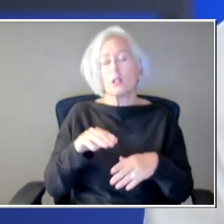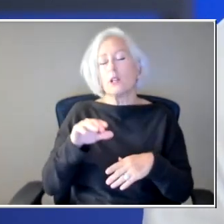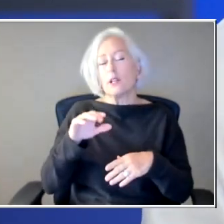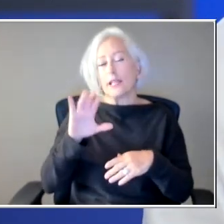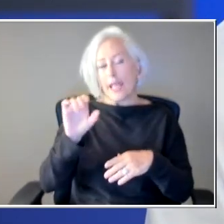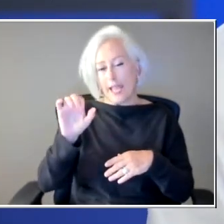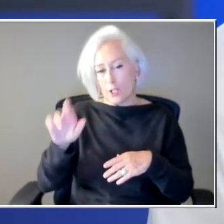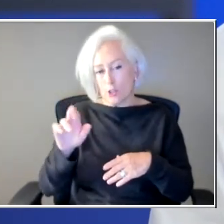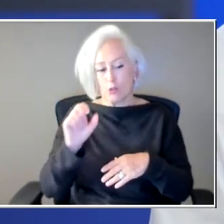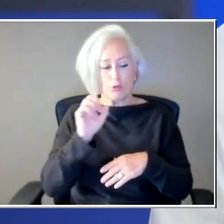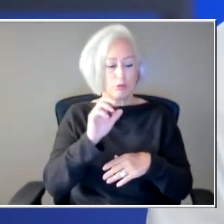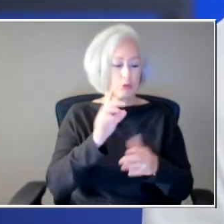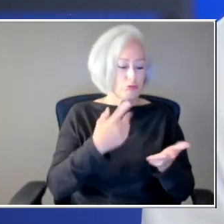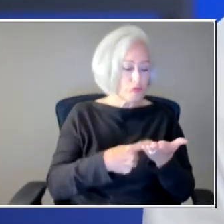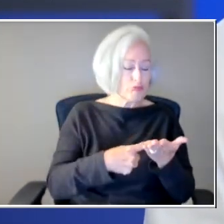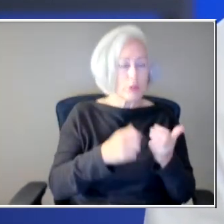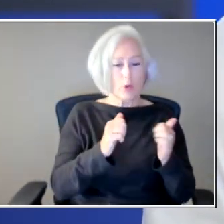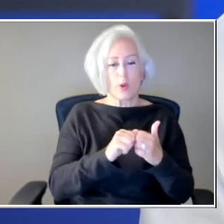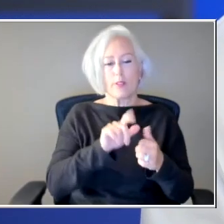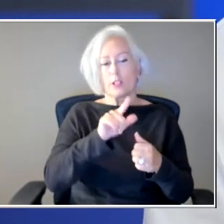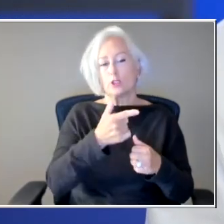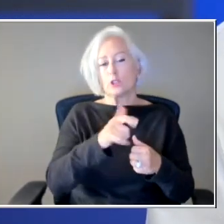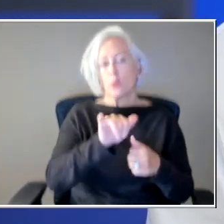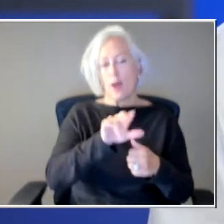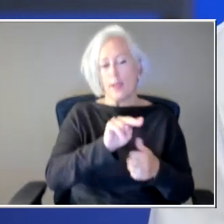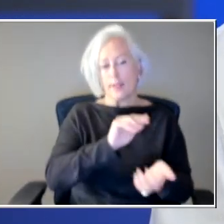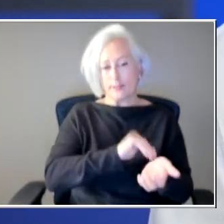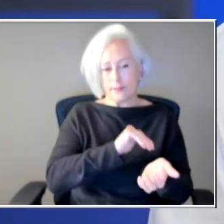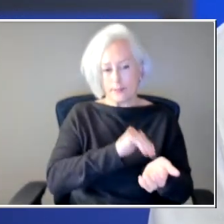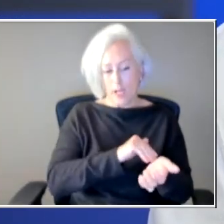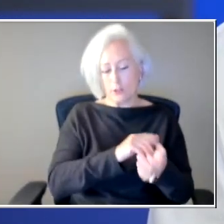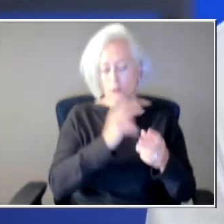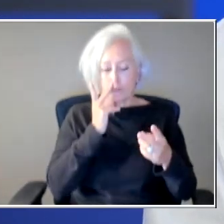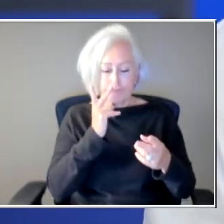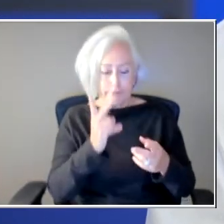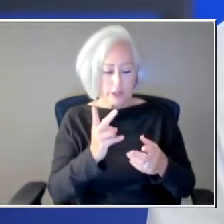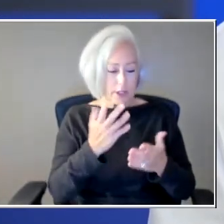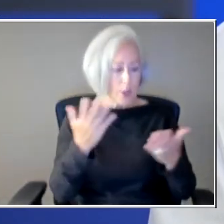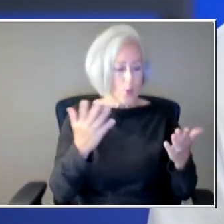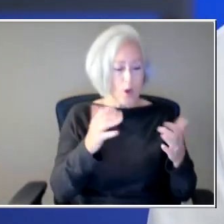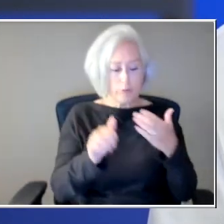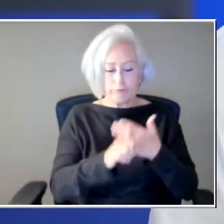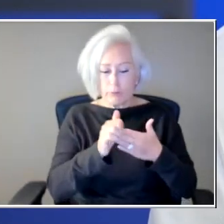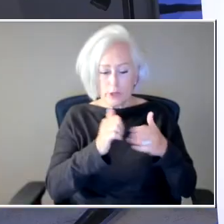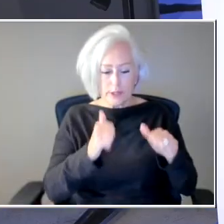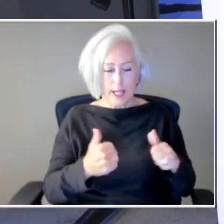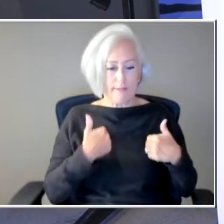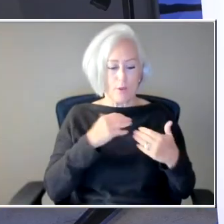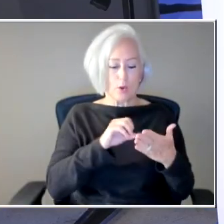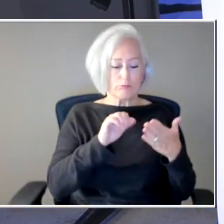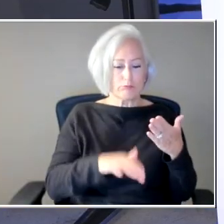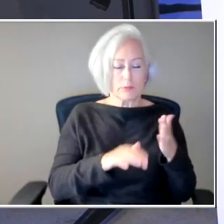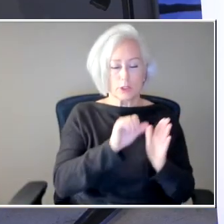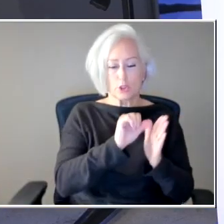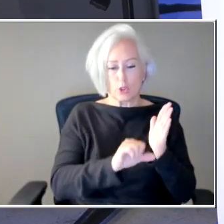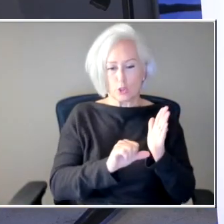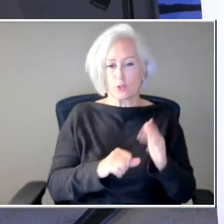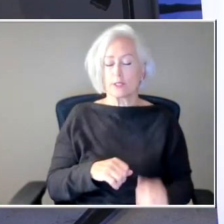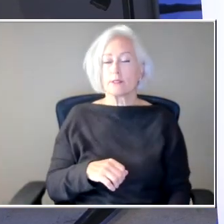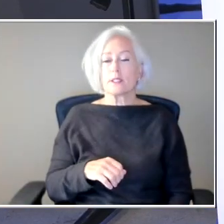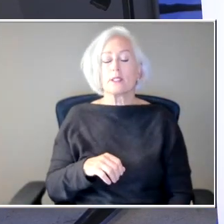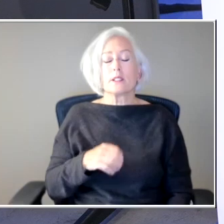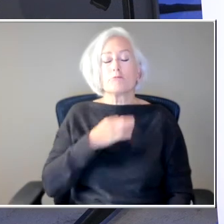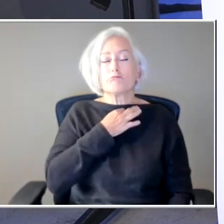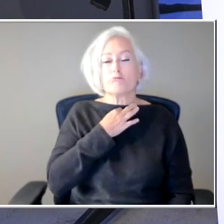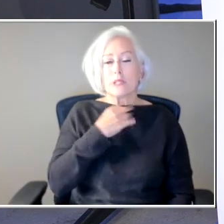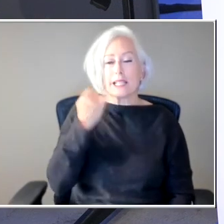about risk reducing surgery, the timing of which has to be determined based on each individual's perspective. Jeremy has a question. If Lynch syndrome